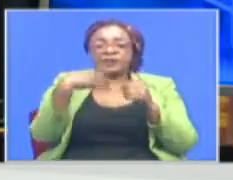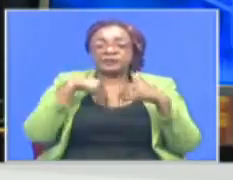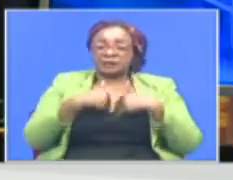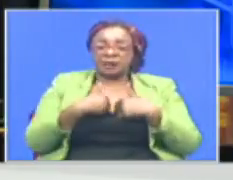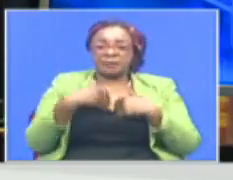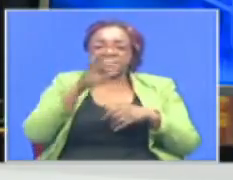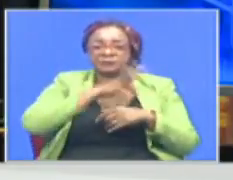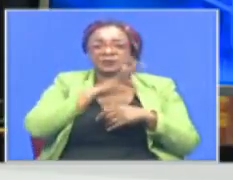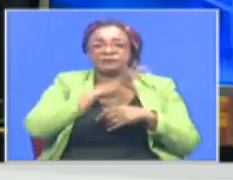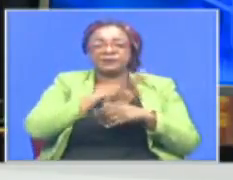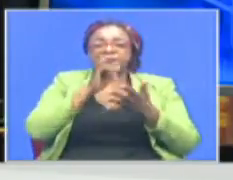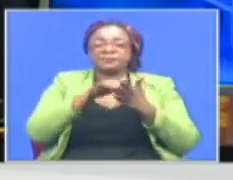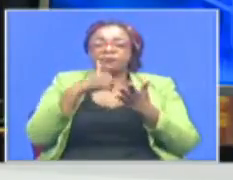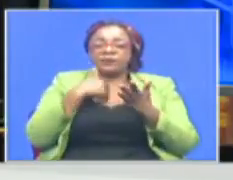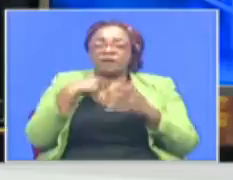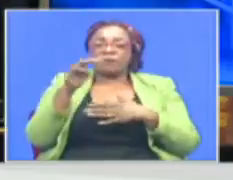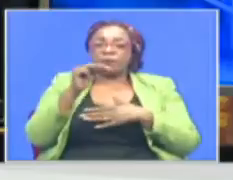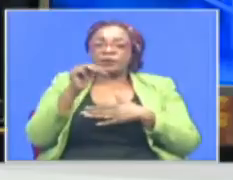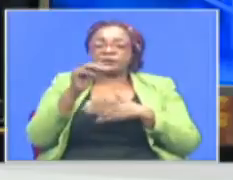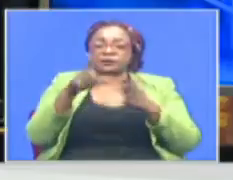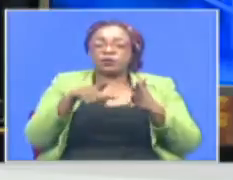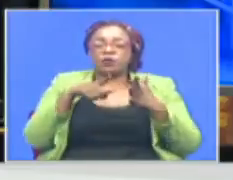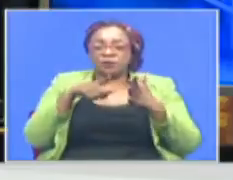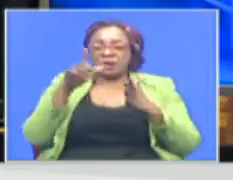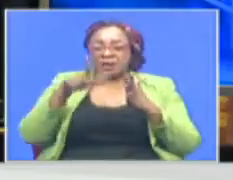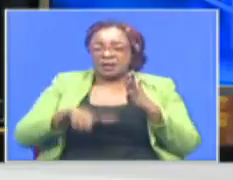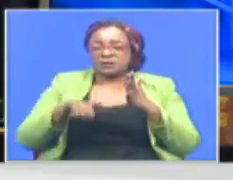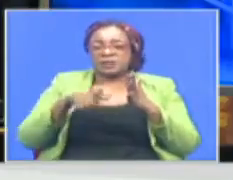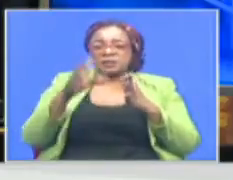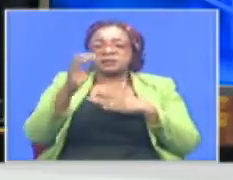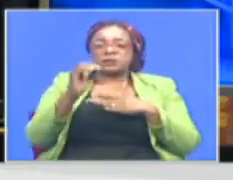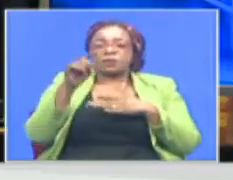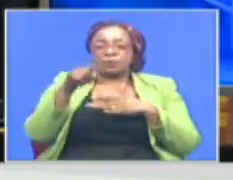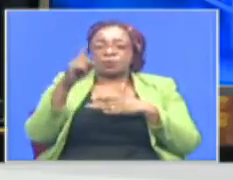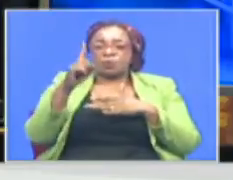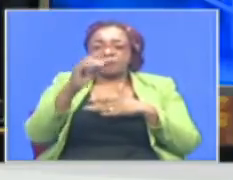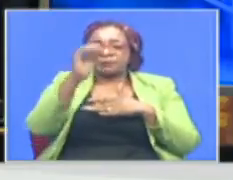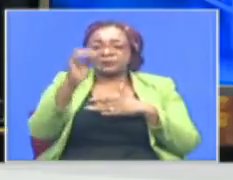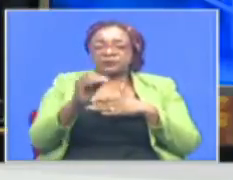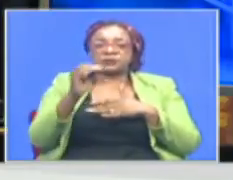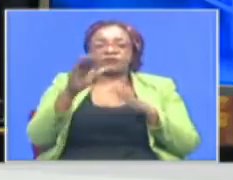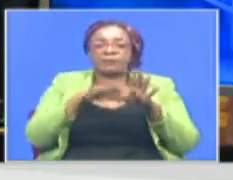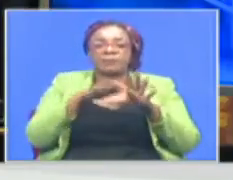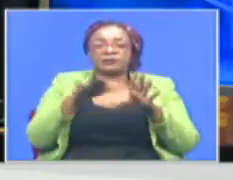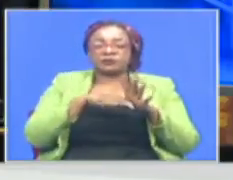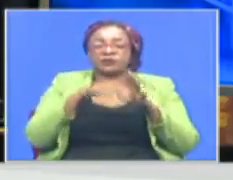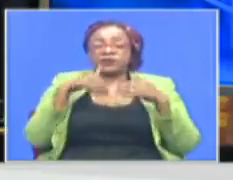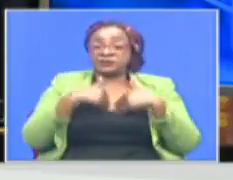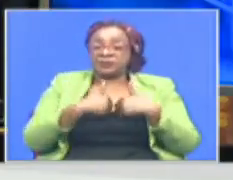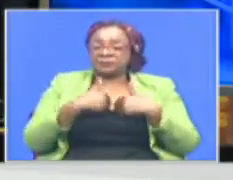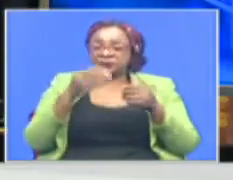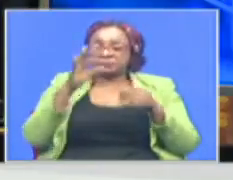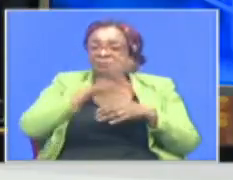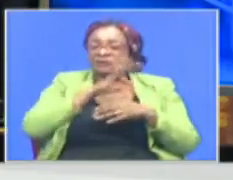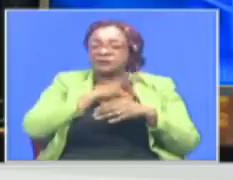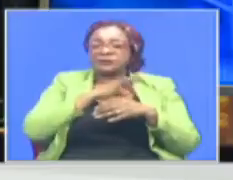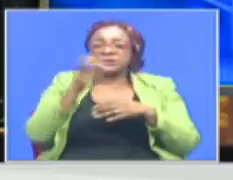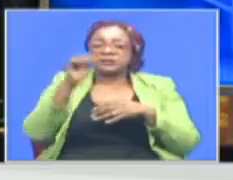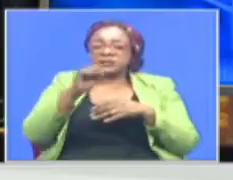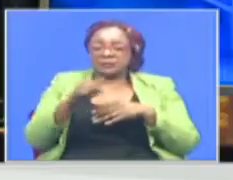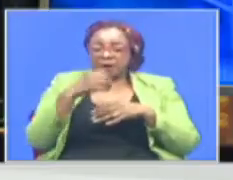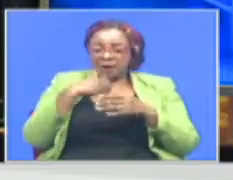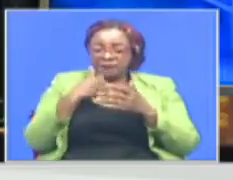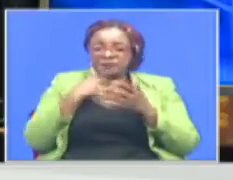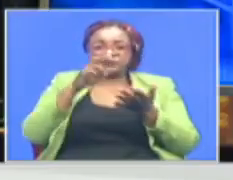as a guarantee for mortgage loans, less than 0.1% of members of retirement benefit schemes have taken advantage of the